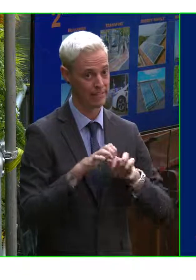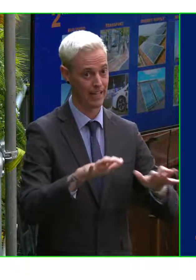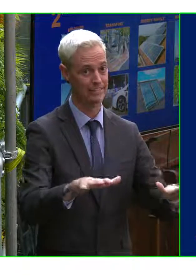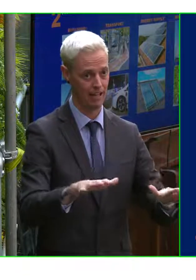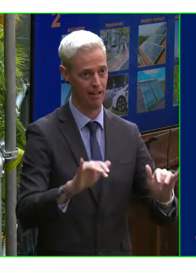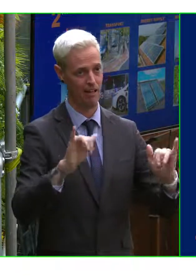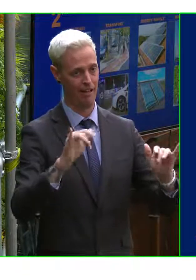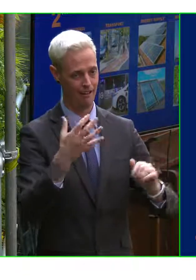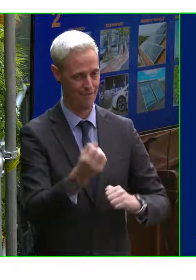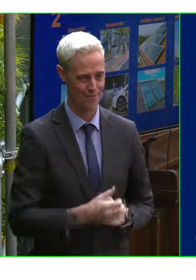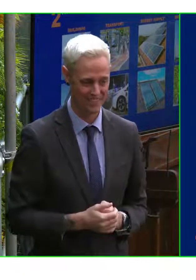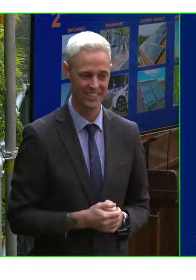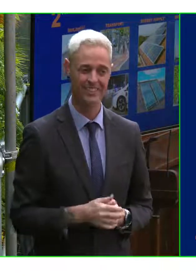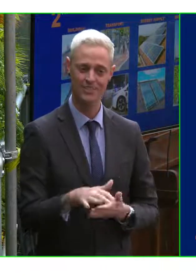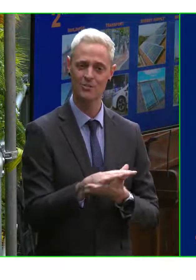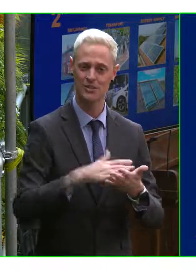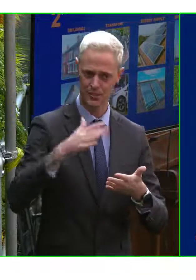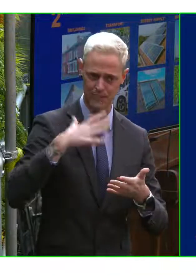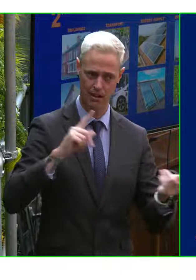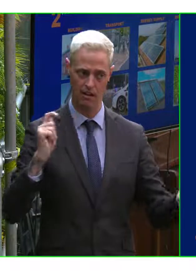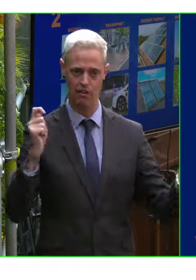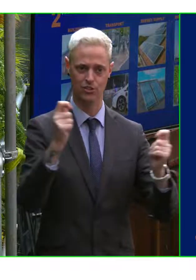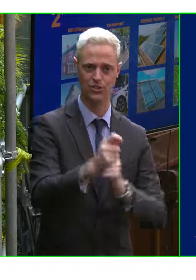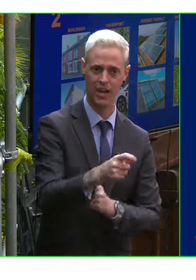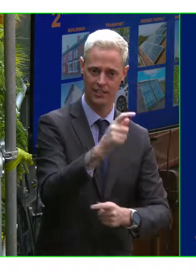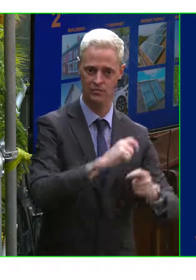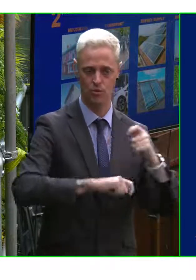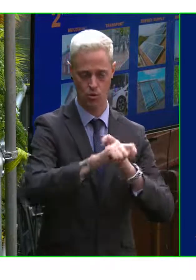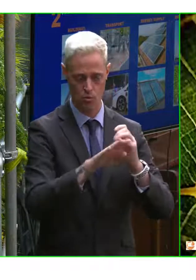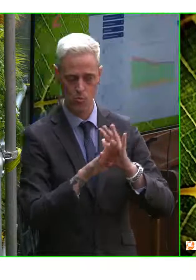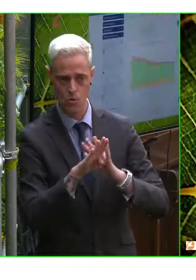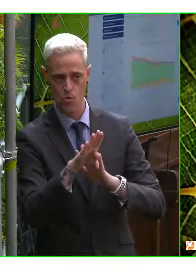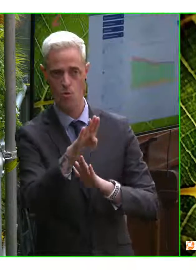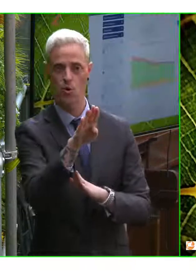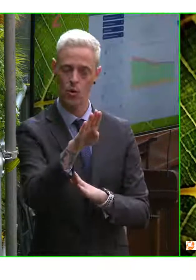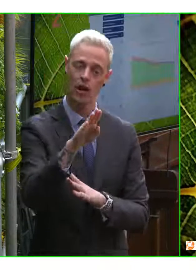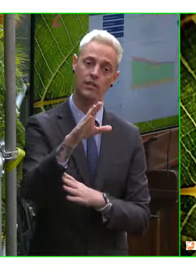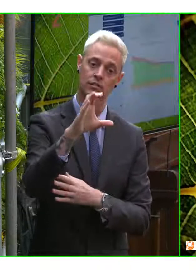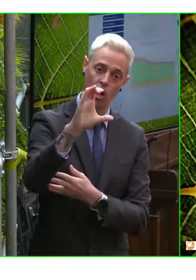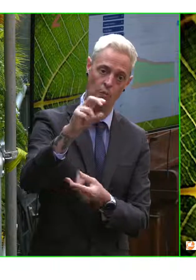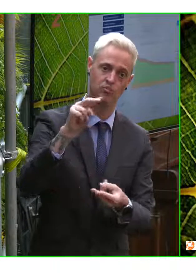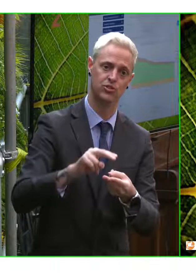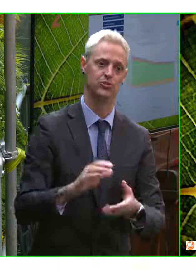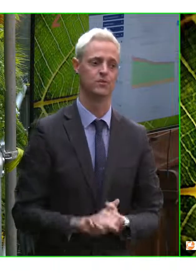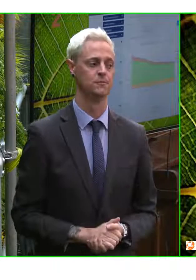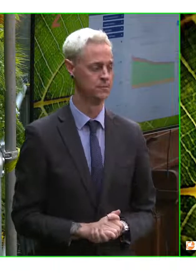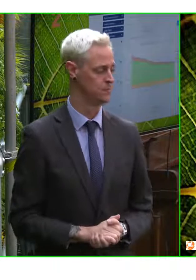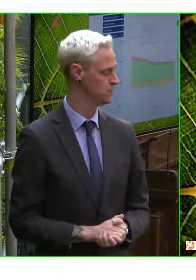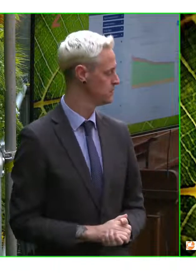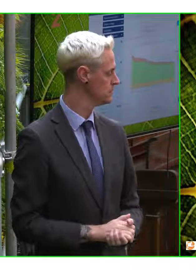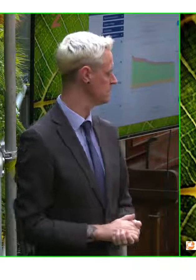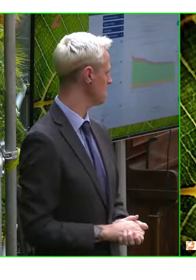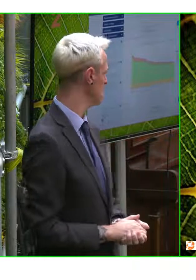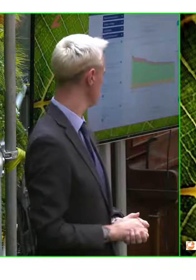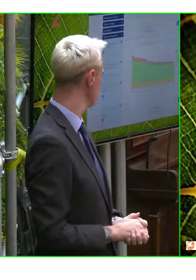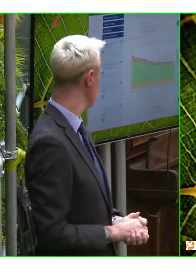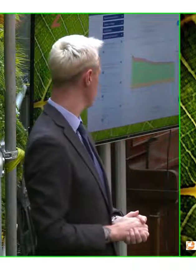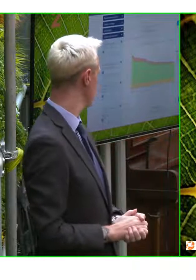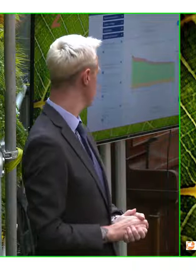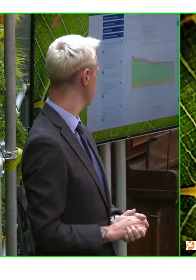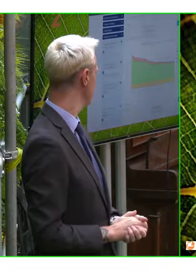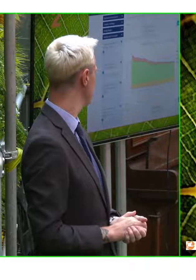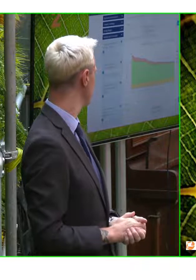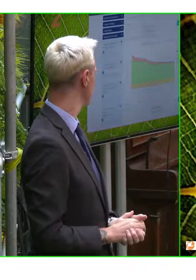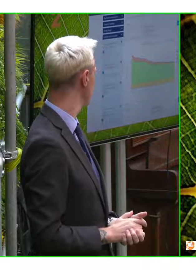really helps bring to life what is needed to decarbonise. In terms of what it looks like, again, apologies those at the